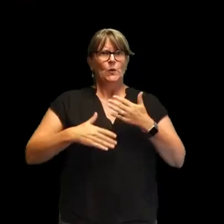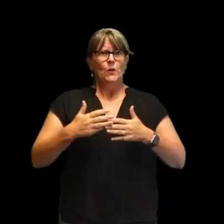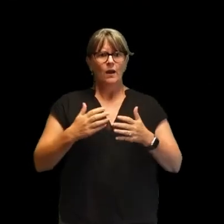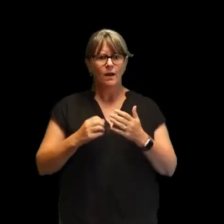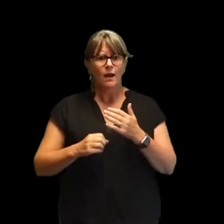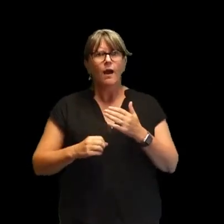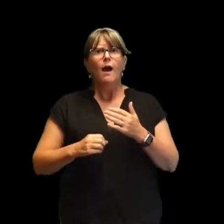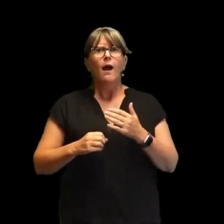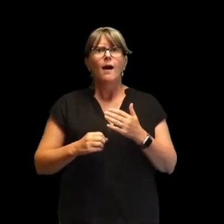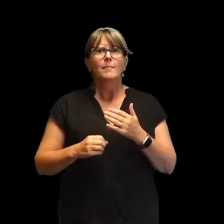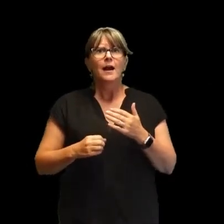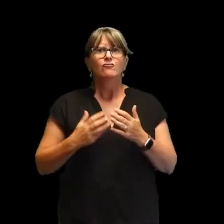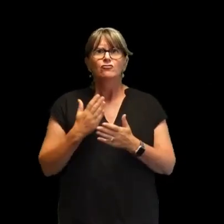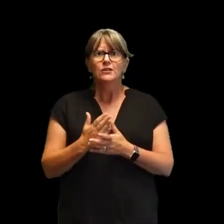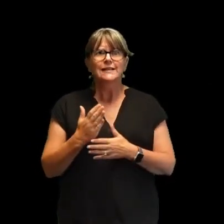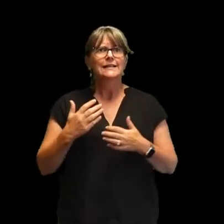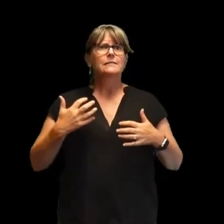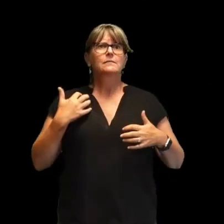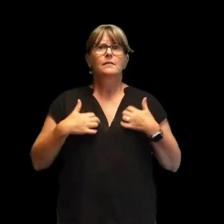2024.